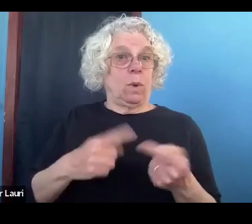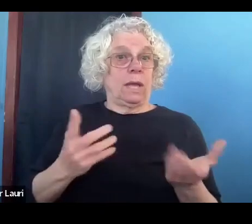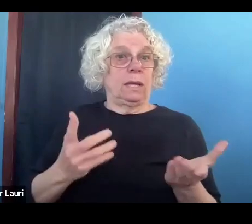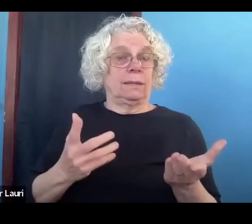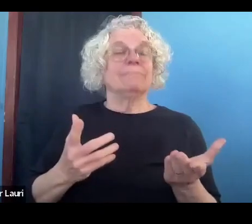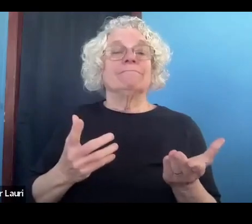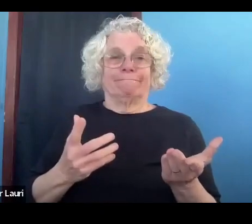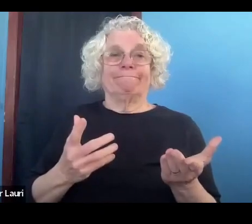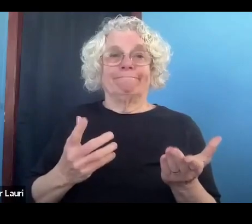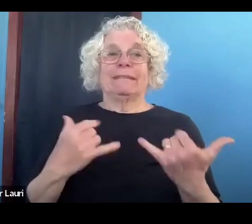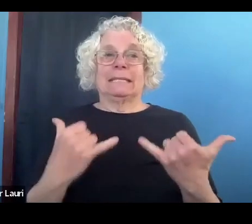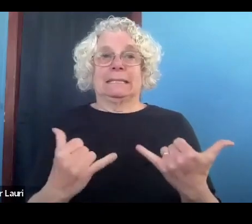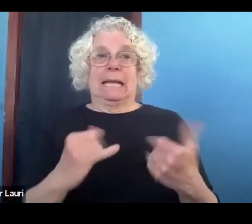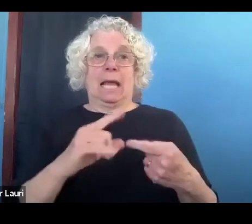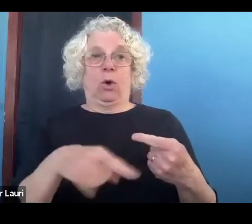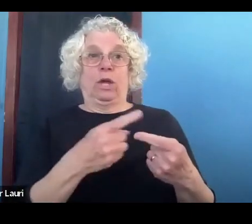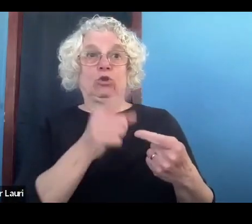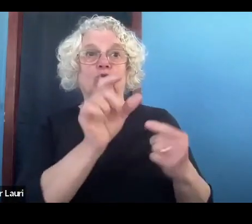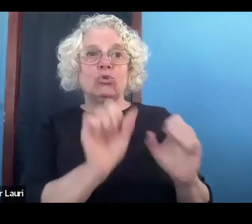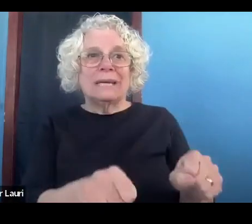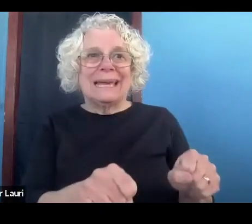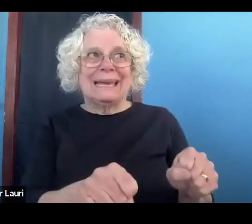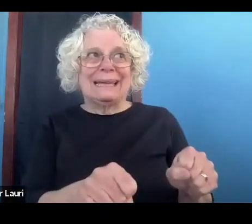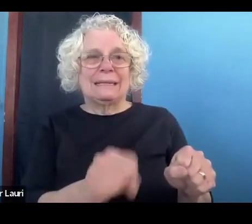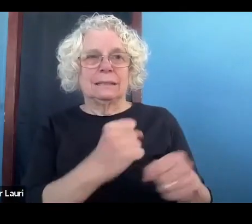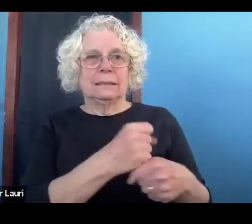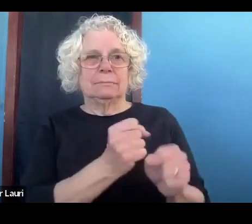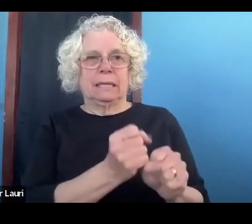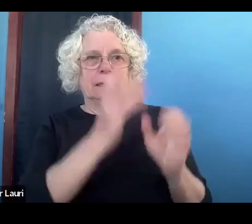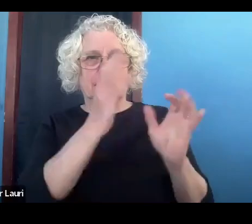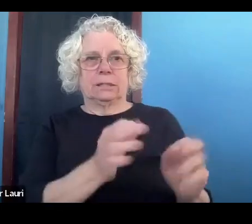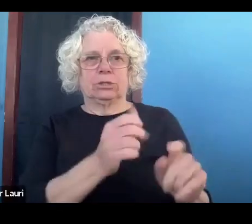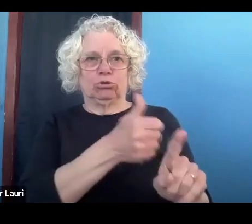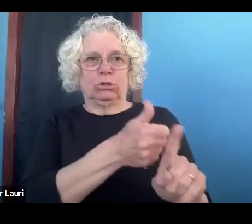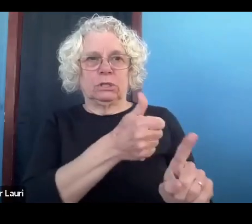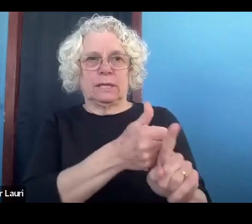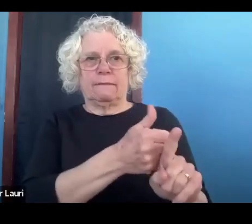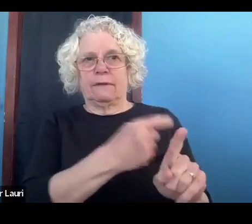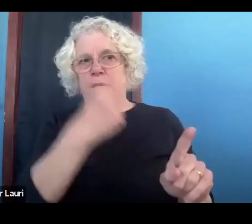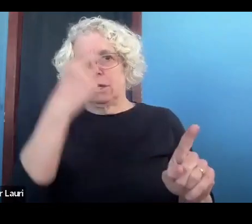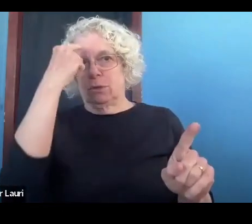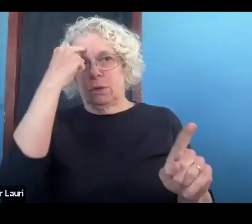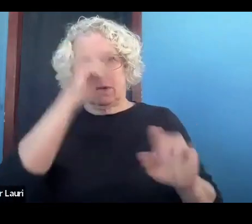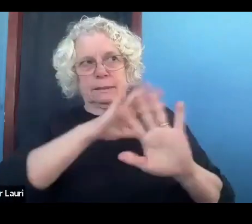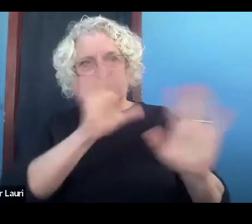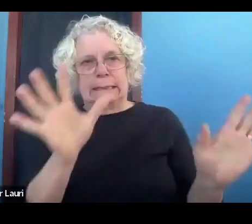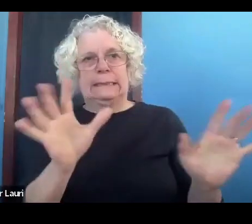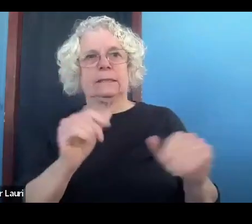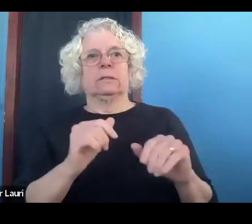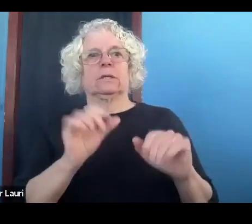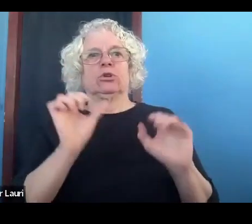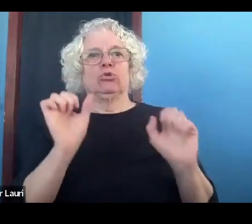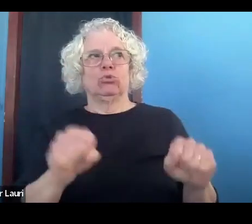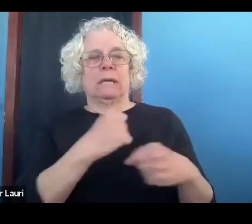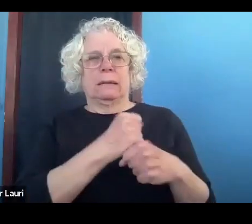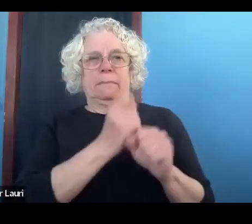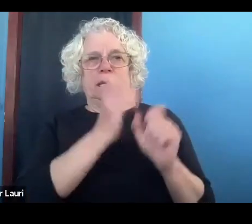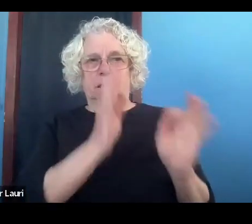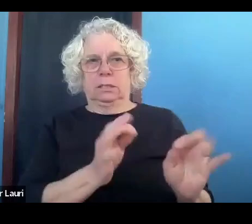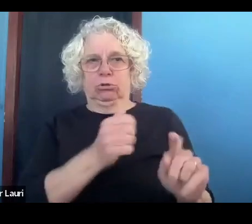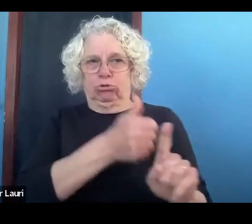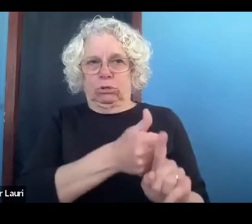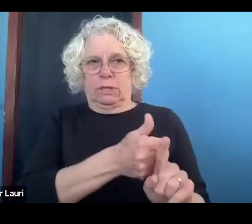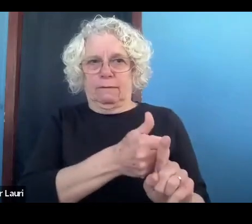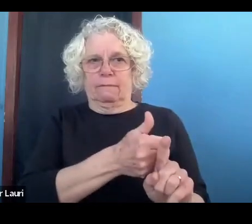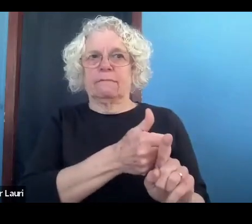is when you are able to make your own choices, when you are cognitively aware and able to make those decisions.